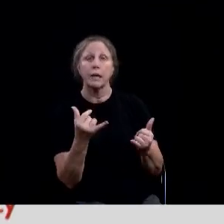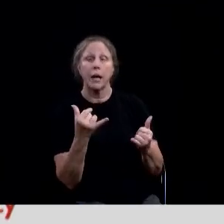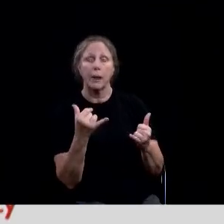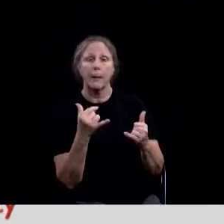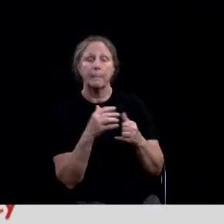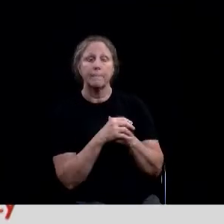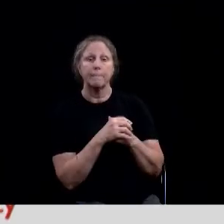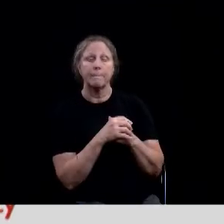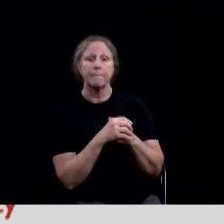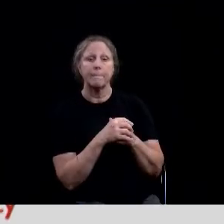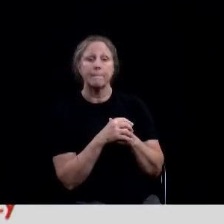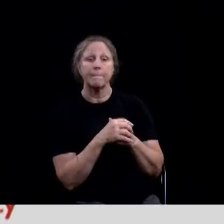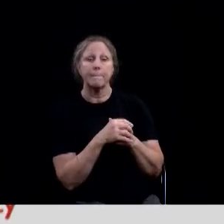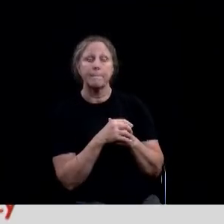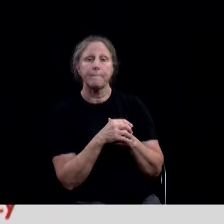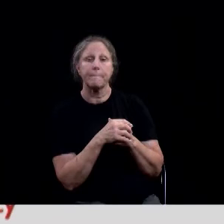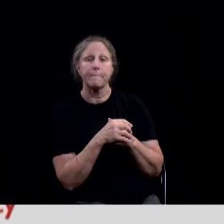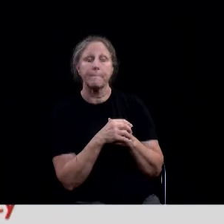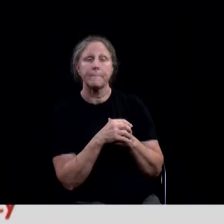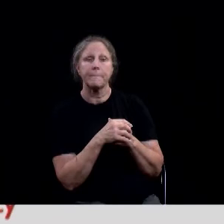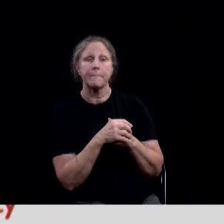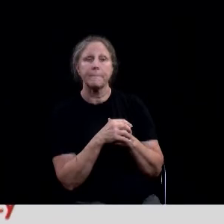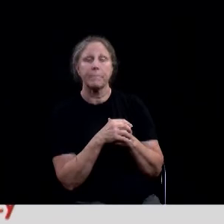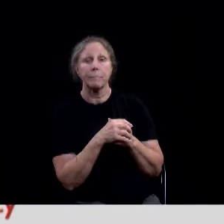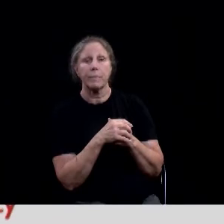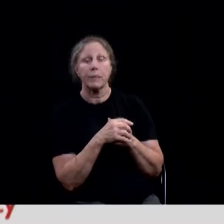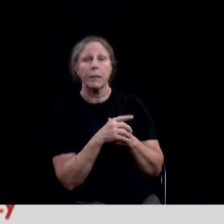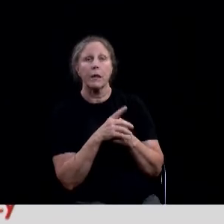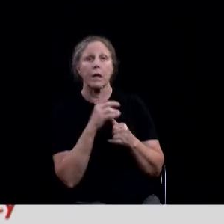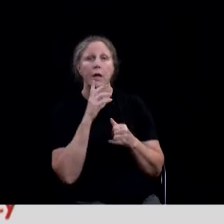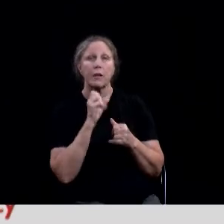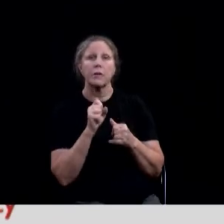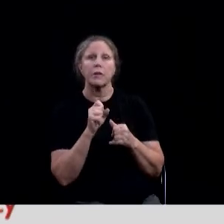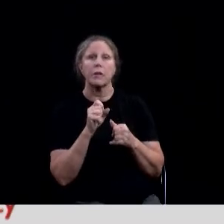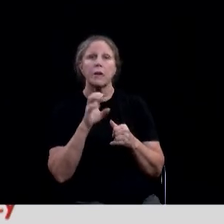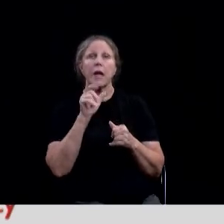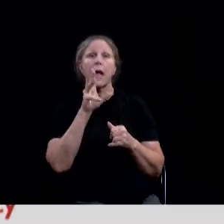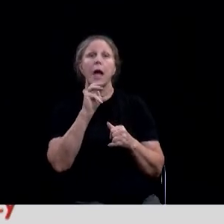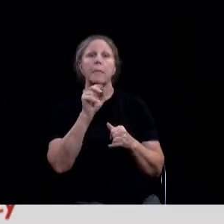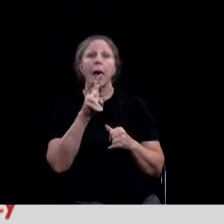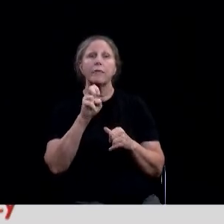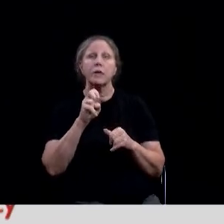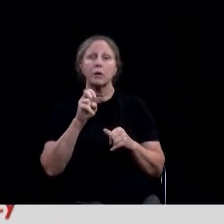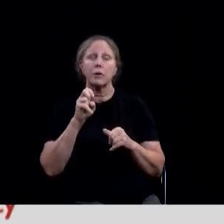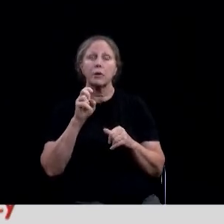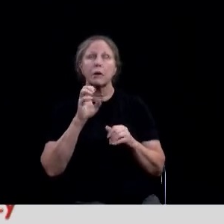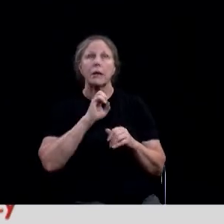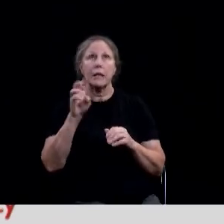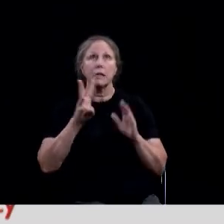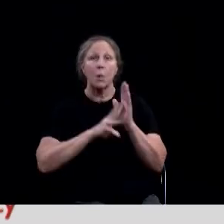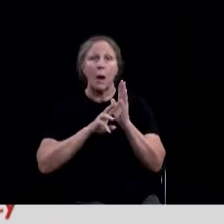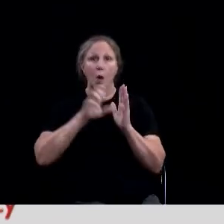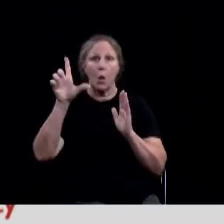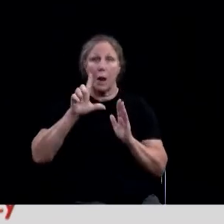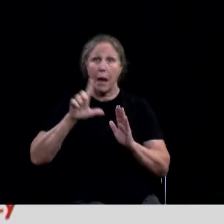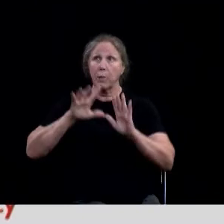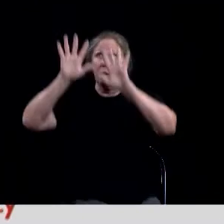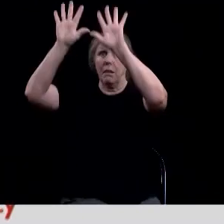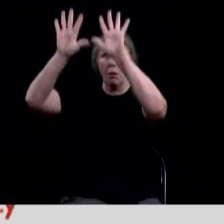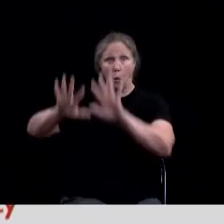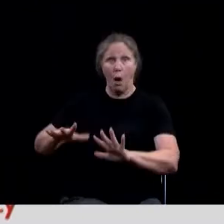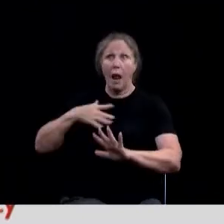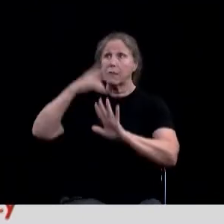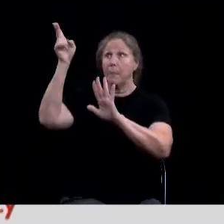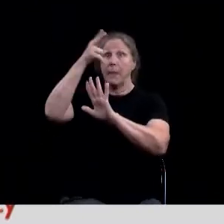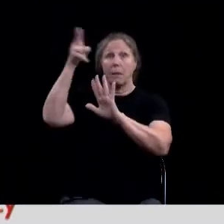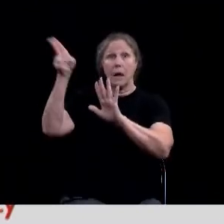on the mural of the Elm Avenue, East Waco Library is that intersection of history and vision. And